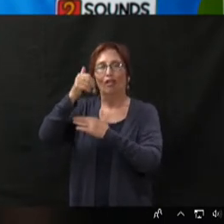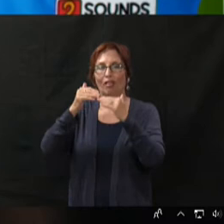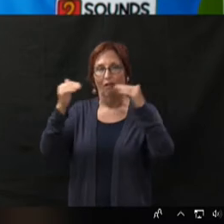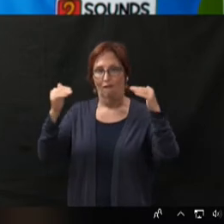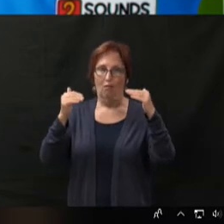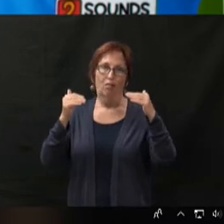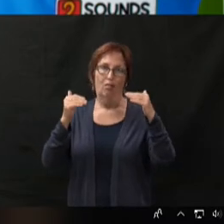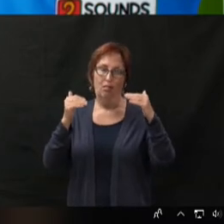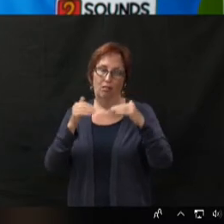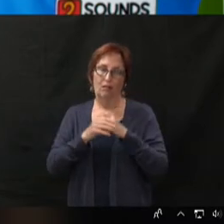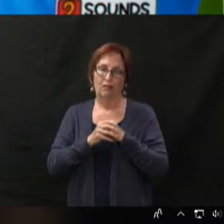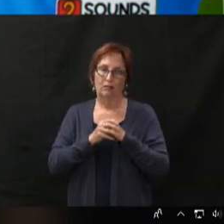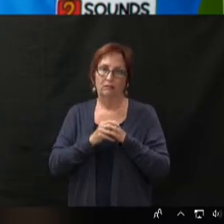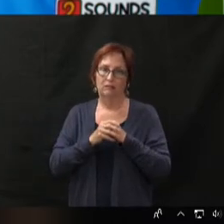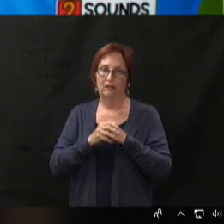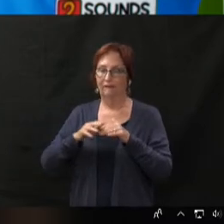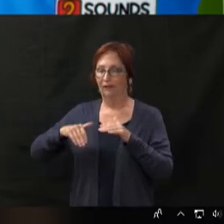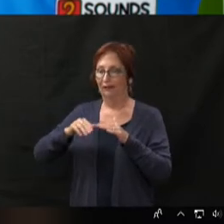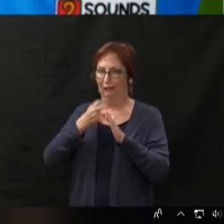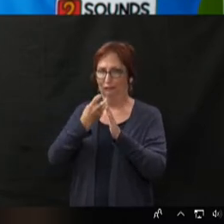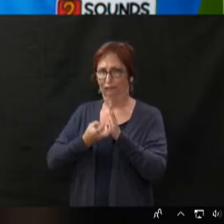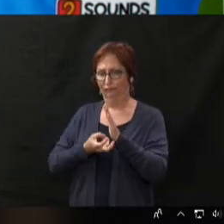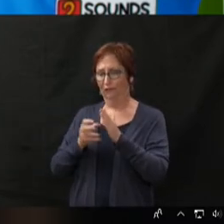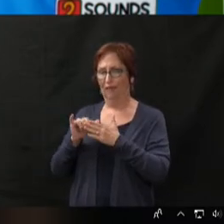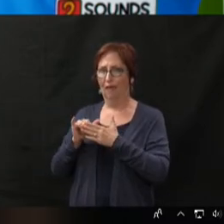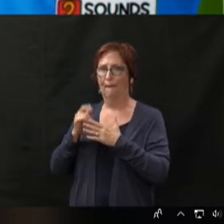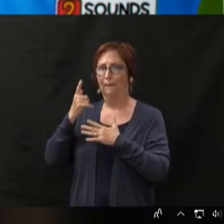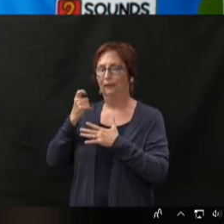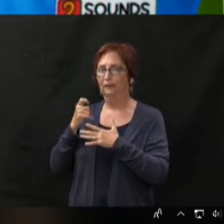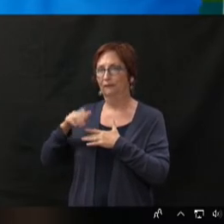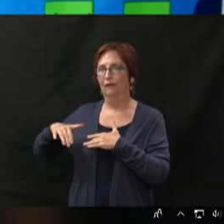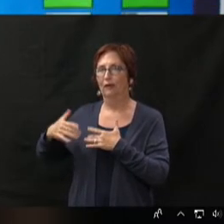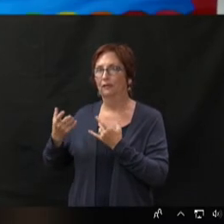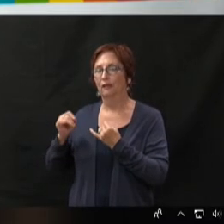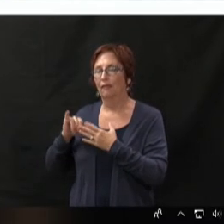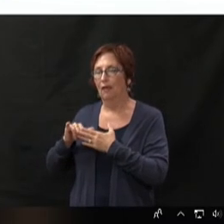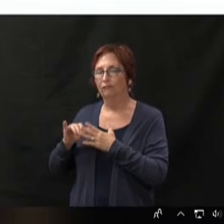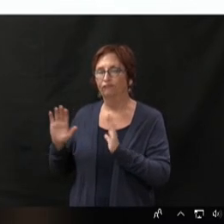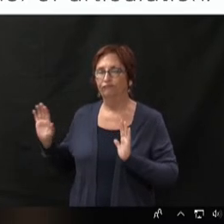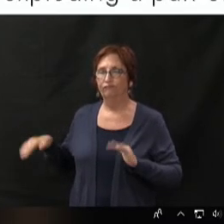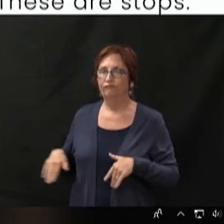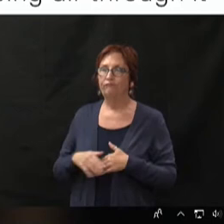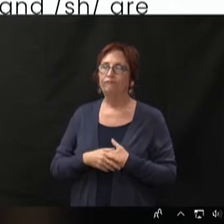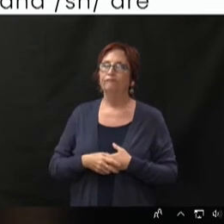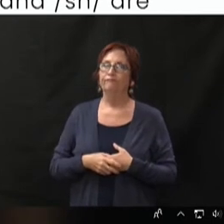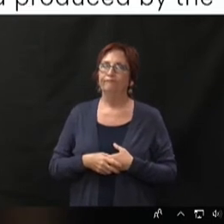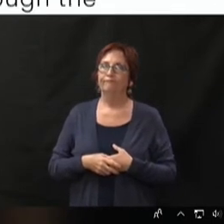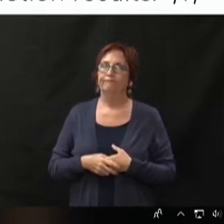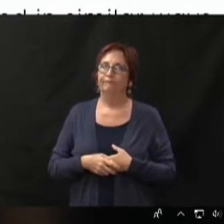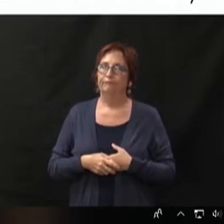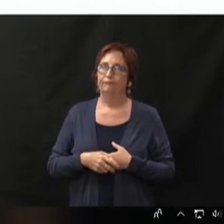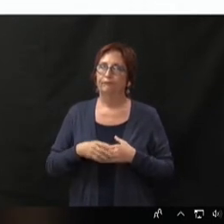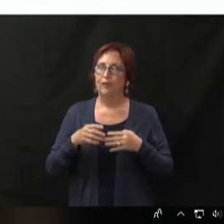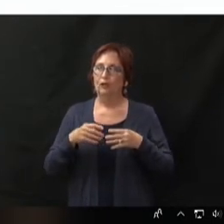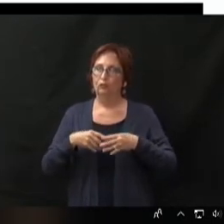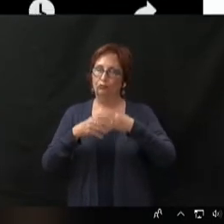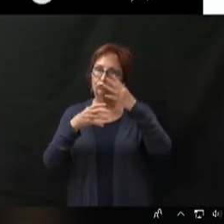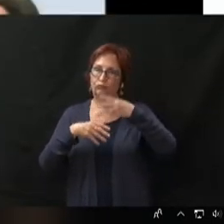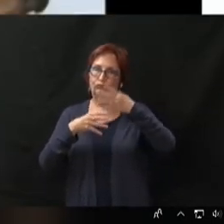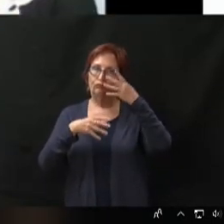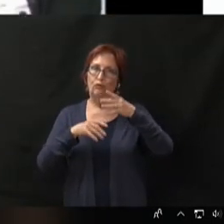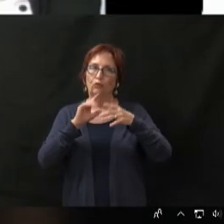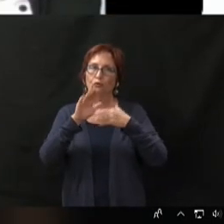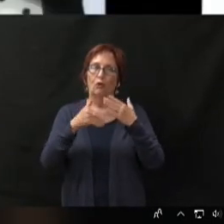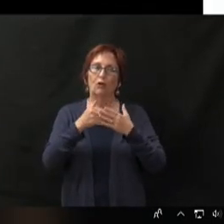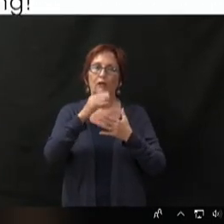I haven't really gotten that into that because I haven't done above fourth grade. So those are the consonant